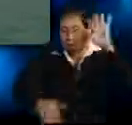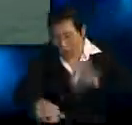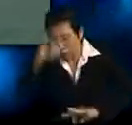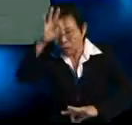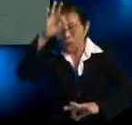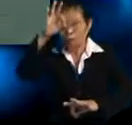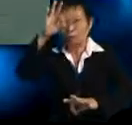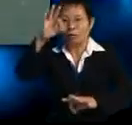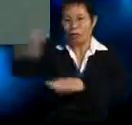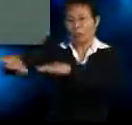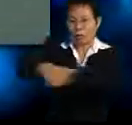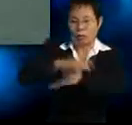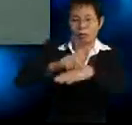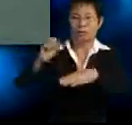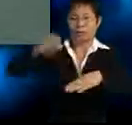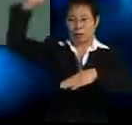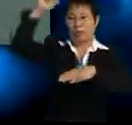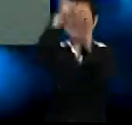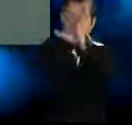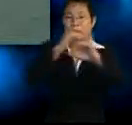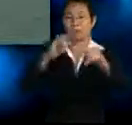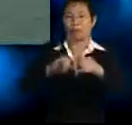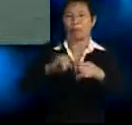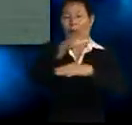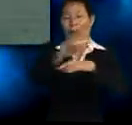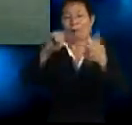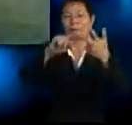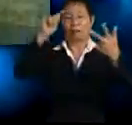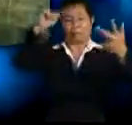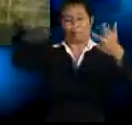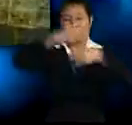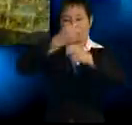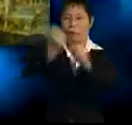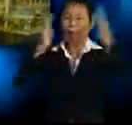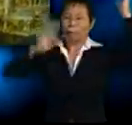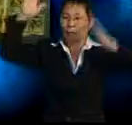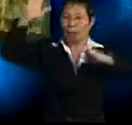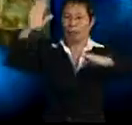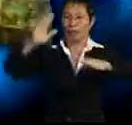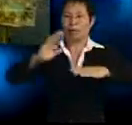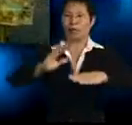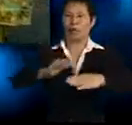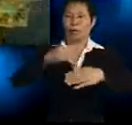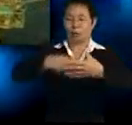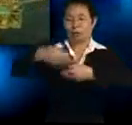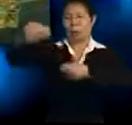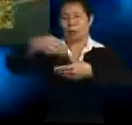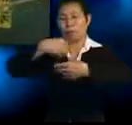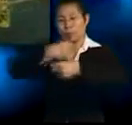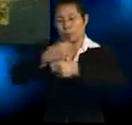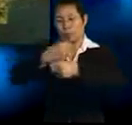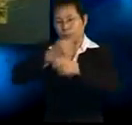of offshore oil fields in Sabah, Sarawak and Terengganu has made Malaysia a net producer of petroleum.